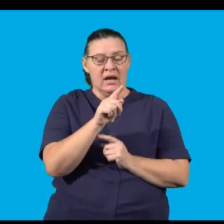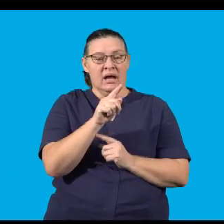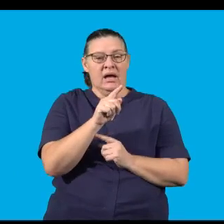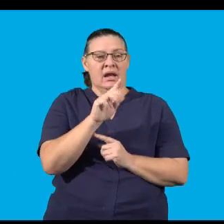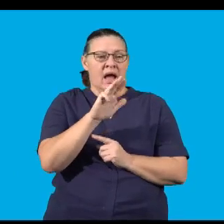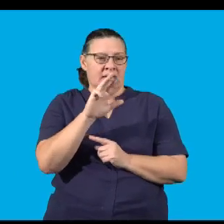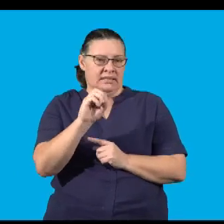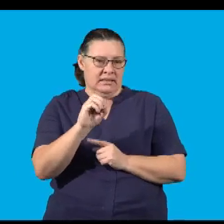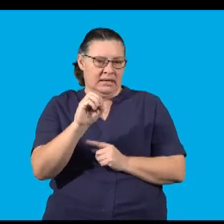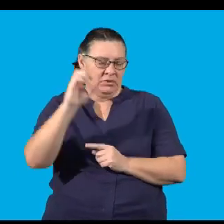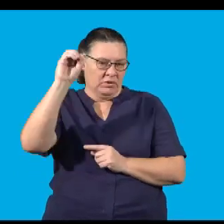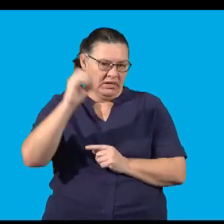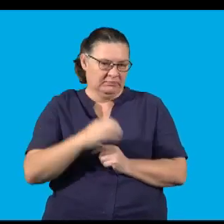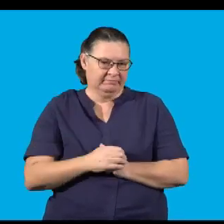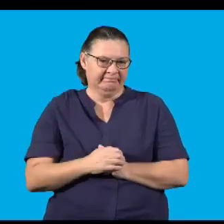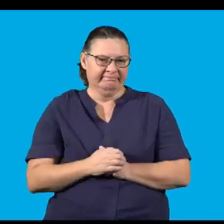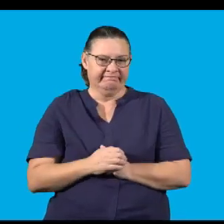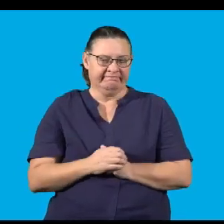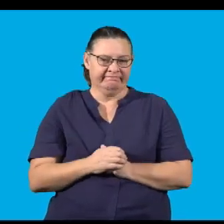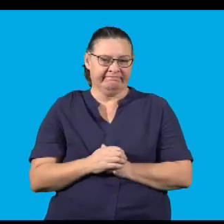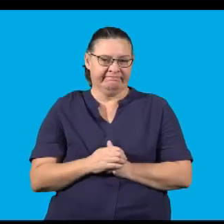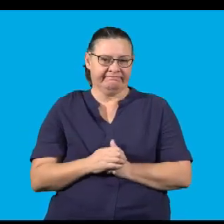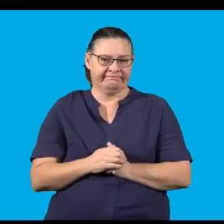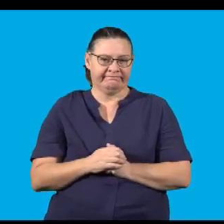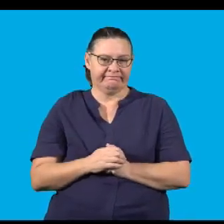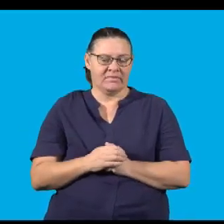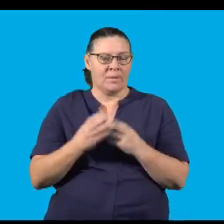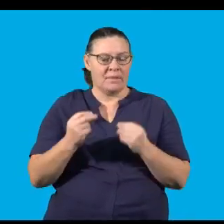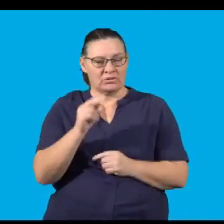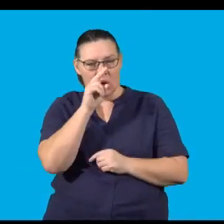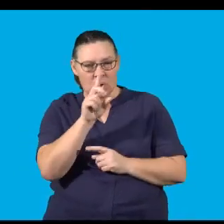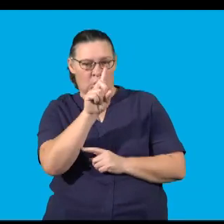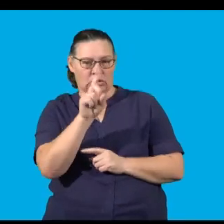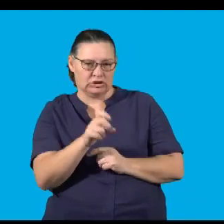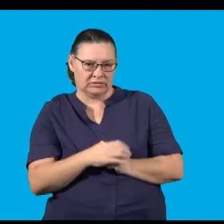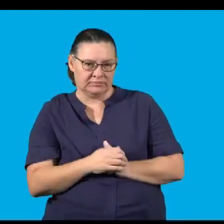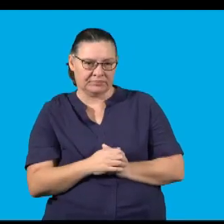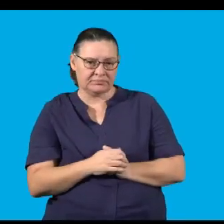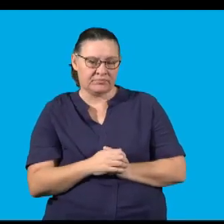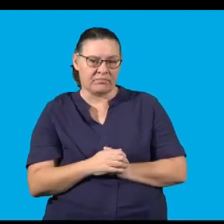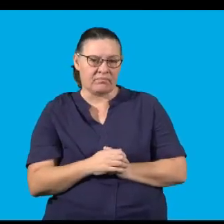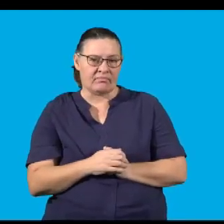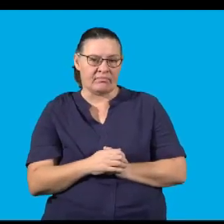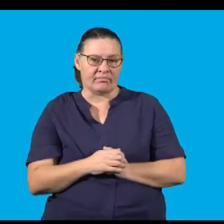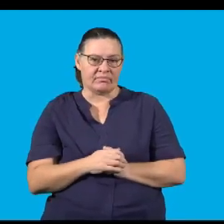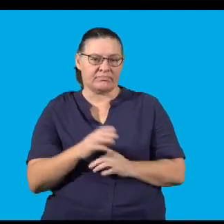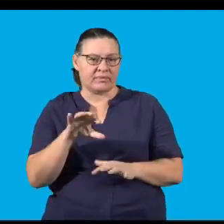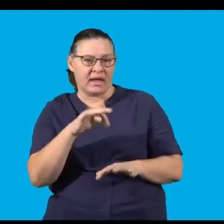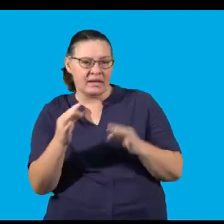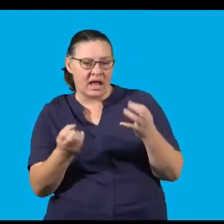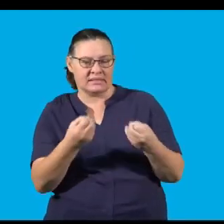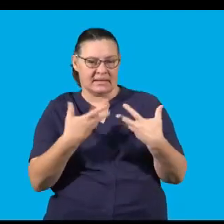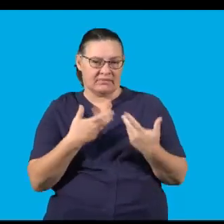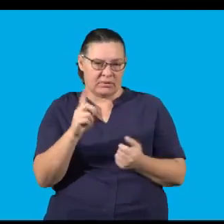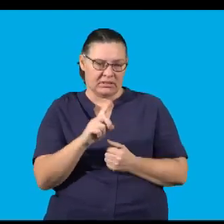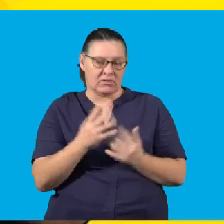different ways to show that an angle between two lines is 90 degrees. You've got to look at the question, really analyze